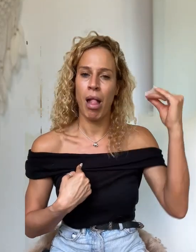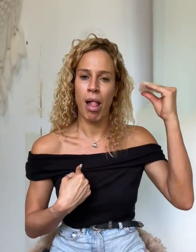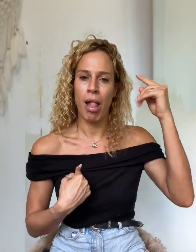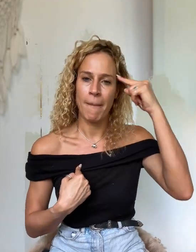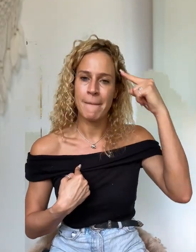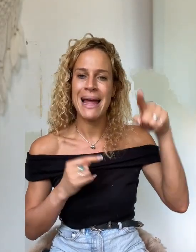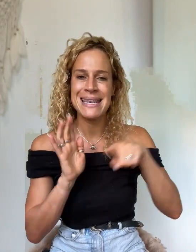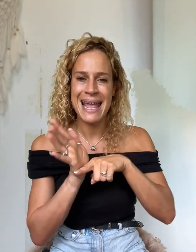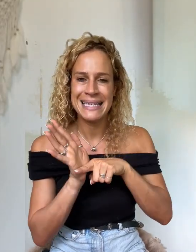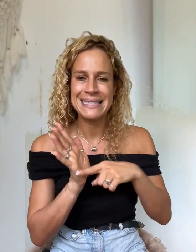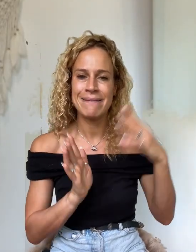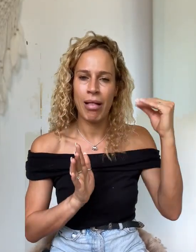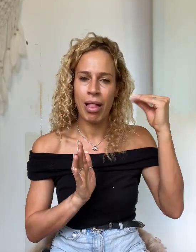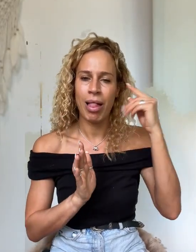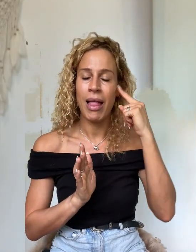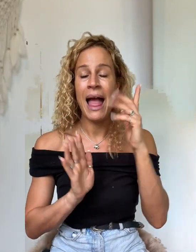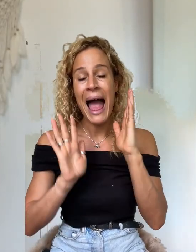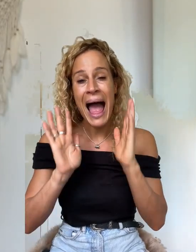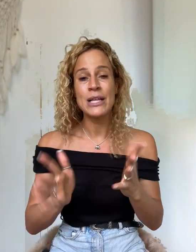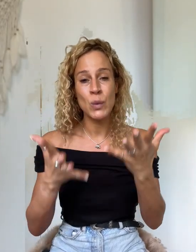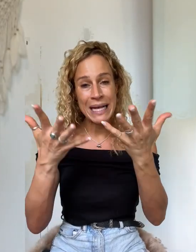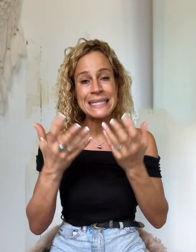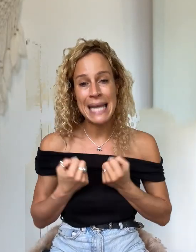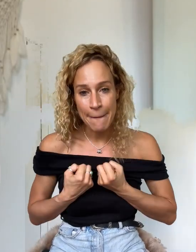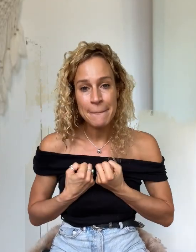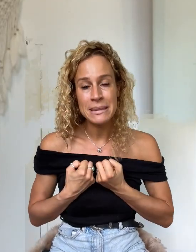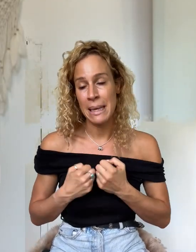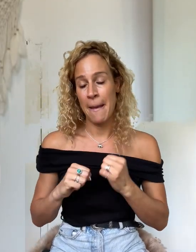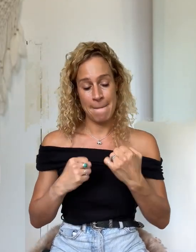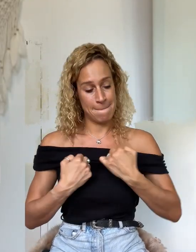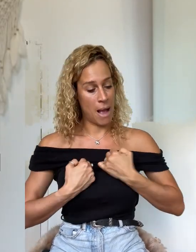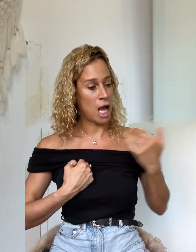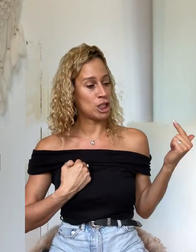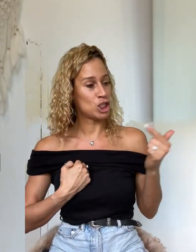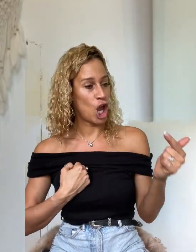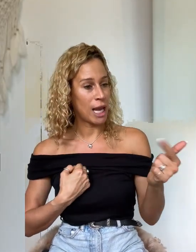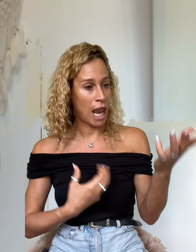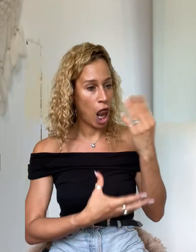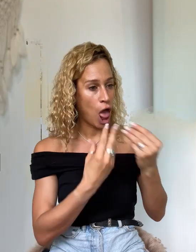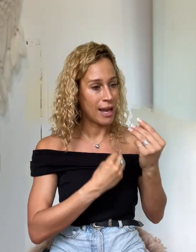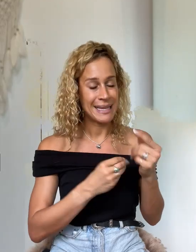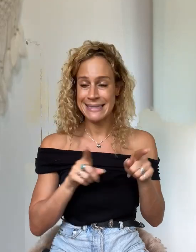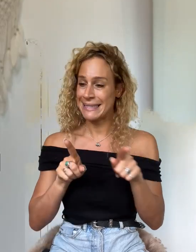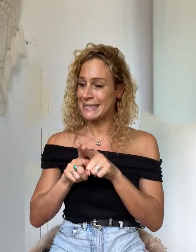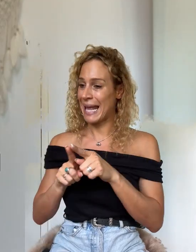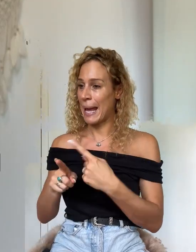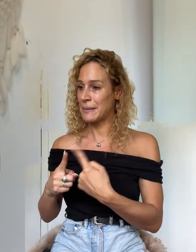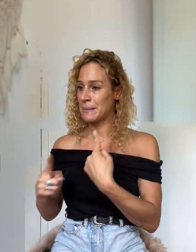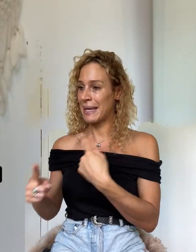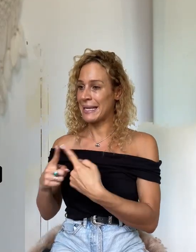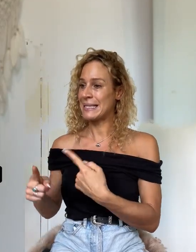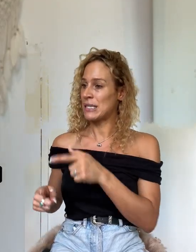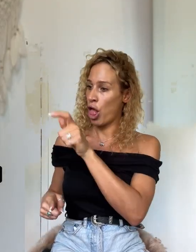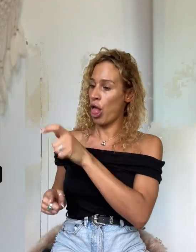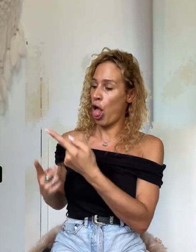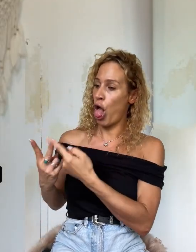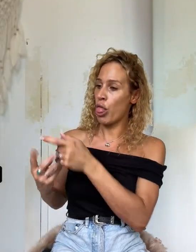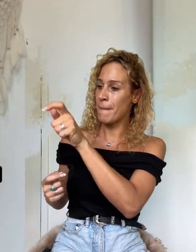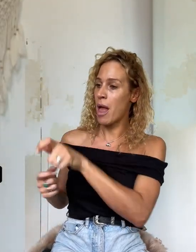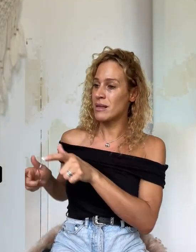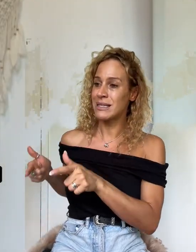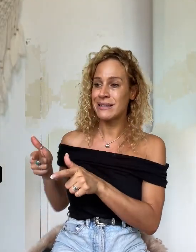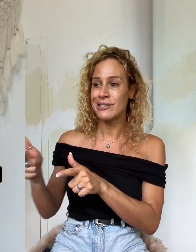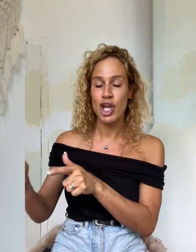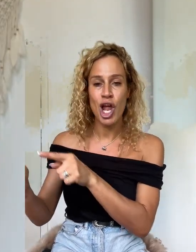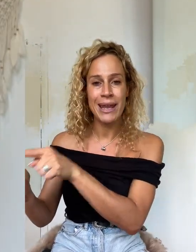had to accept that, my journey can't go at the same rate as somebody else's. And it was almost